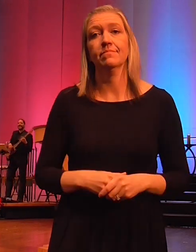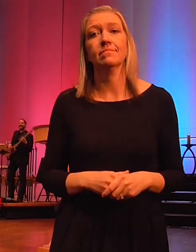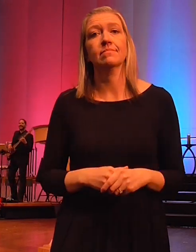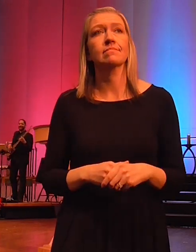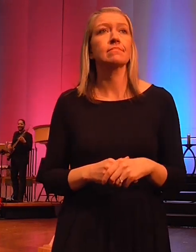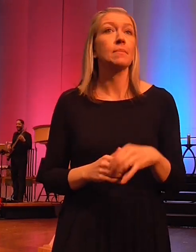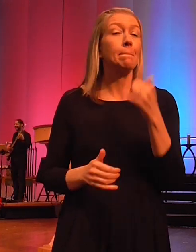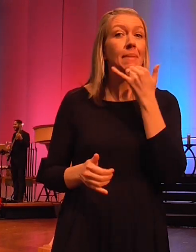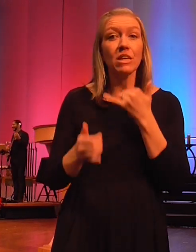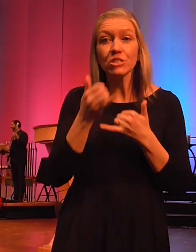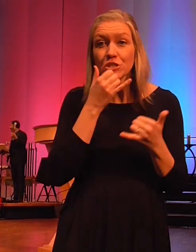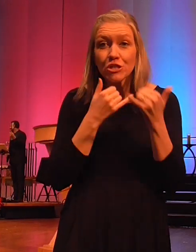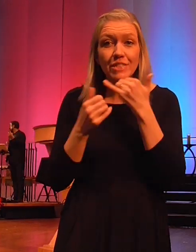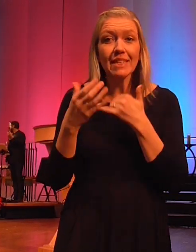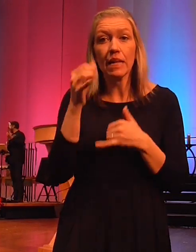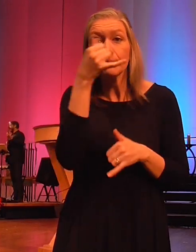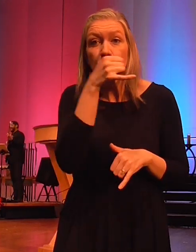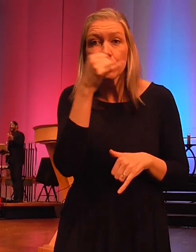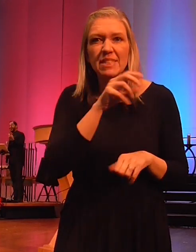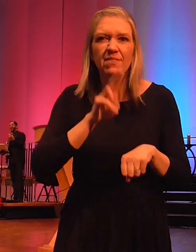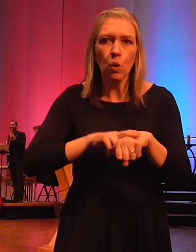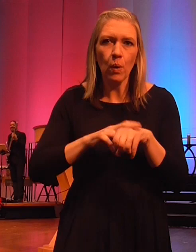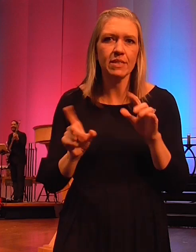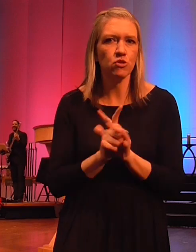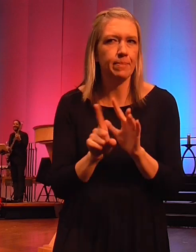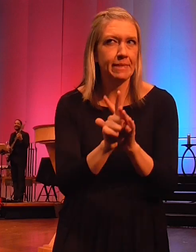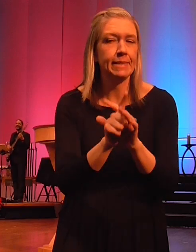Blunders and absurdities, of course, crept in,